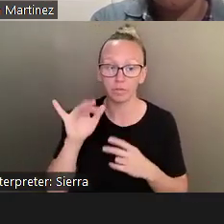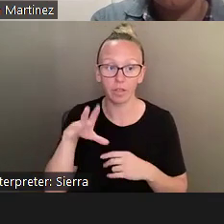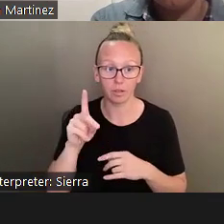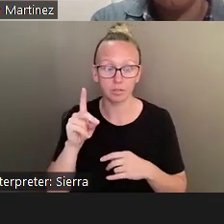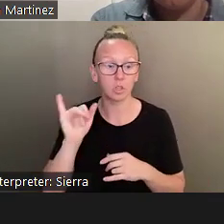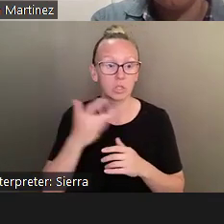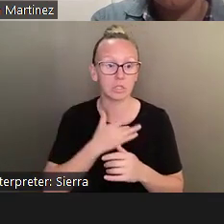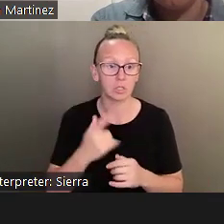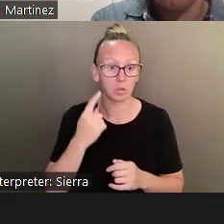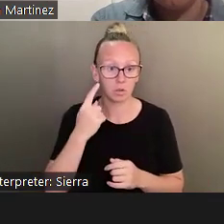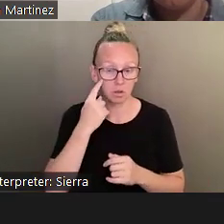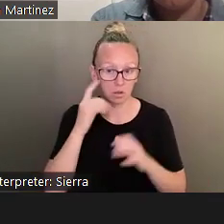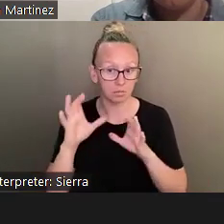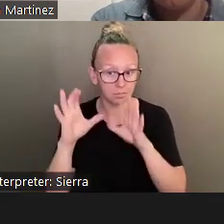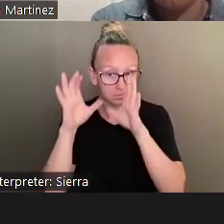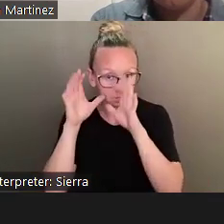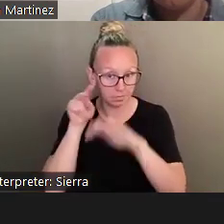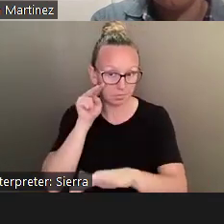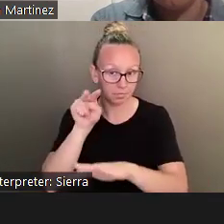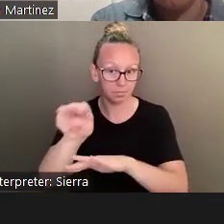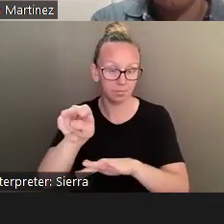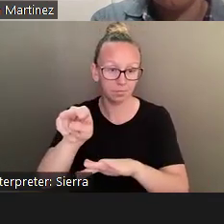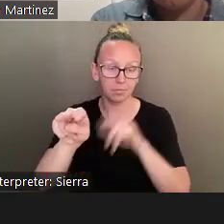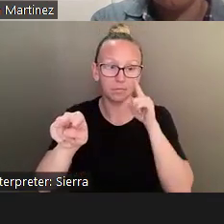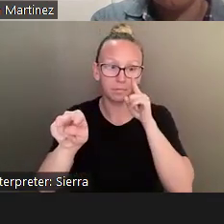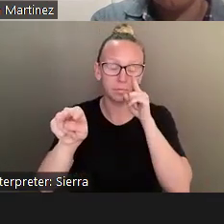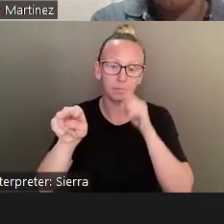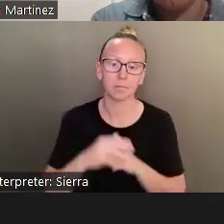white bowl and having her maintain her gaze straight ahead.